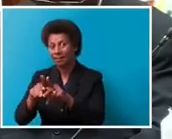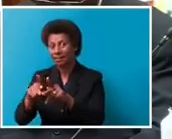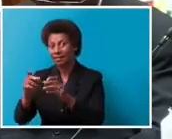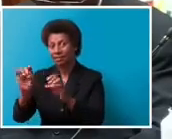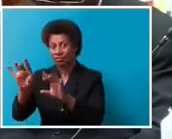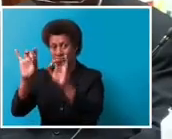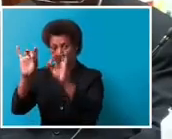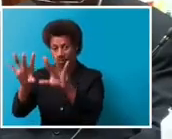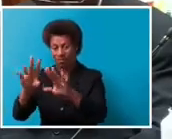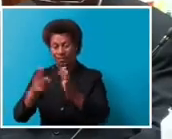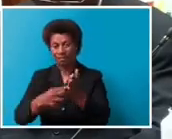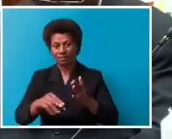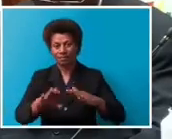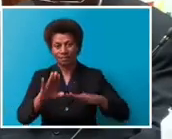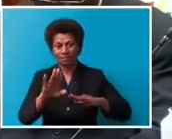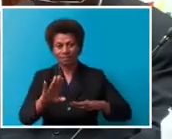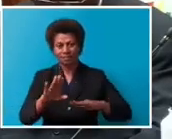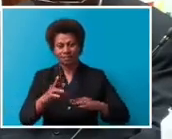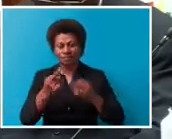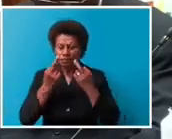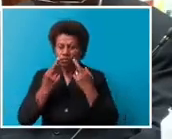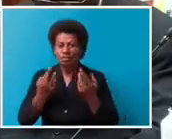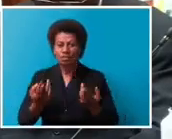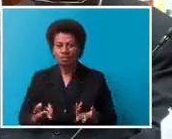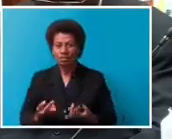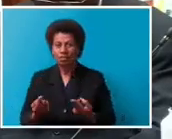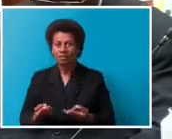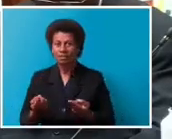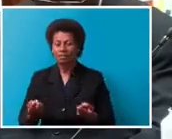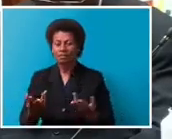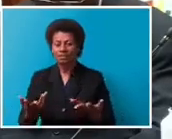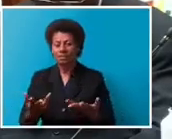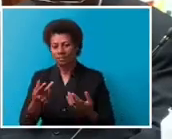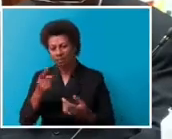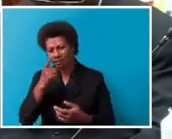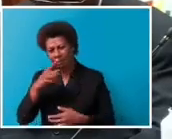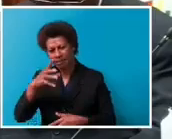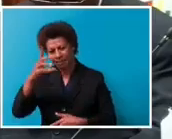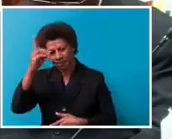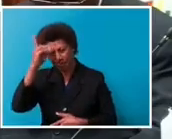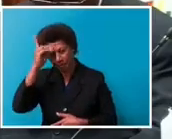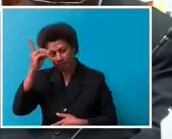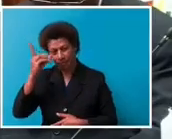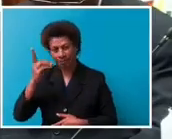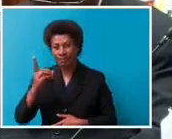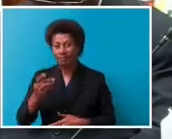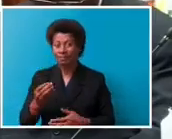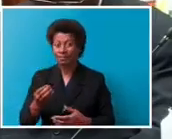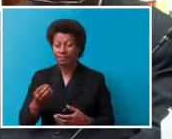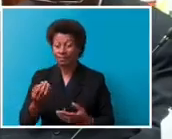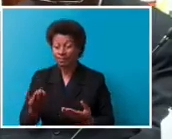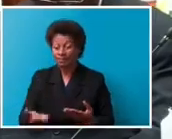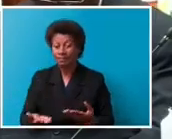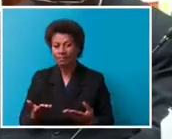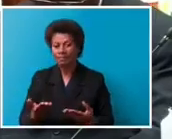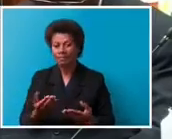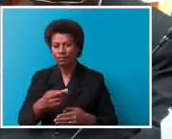blessed with abundant resources, educated and talented population, and a strong position as a regional